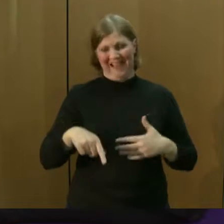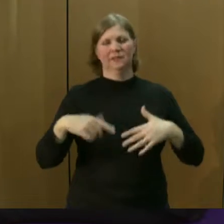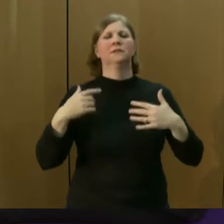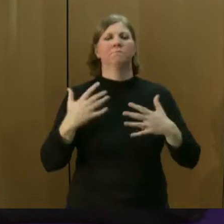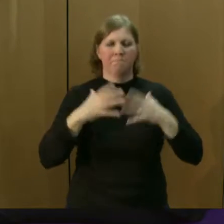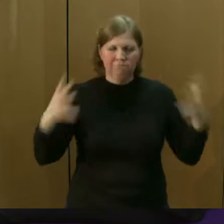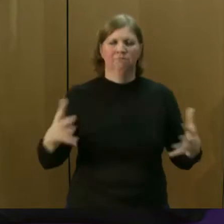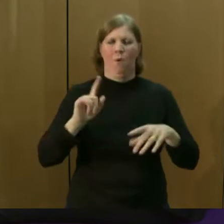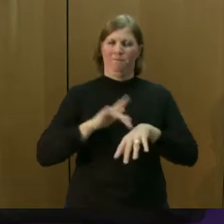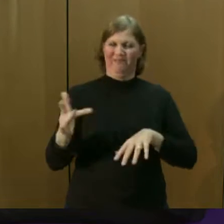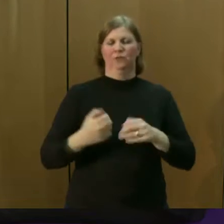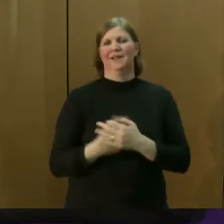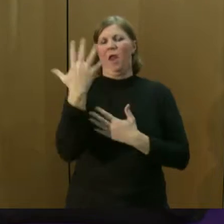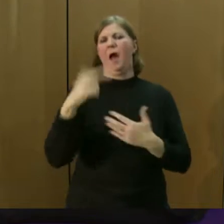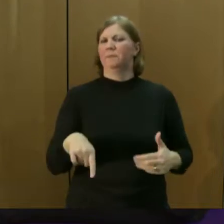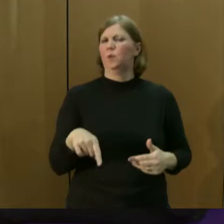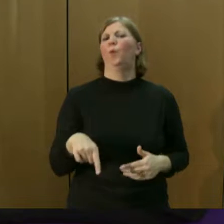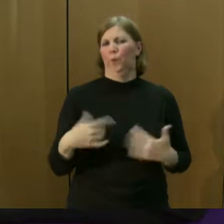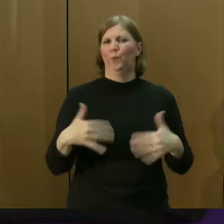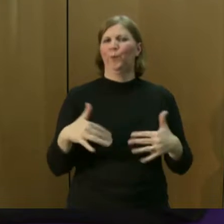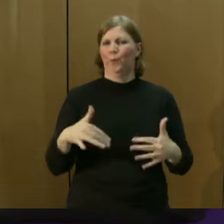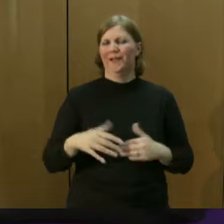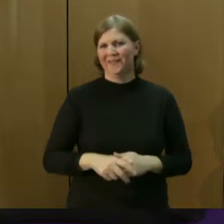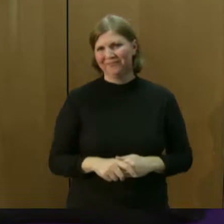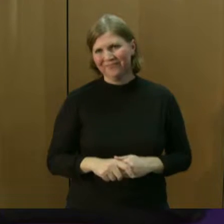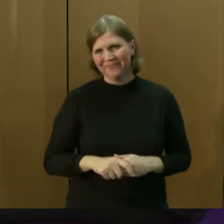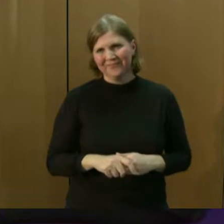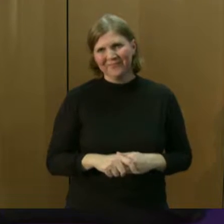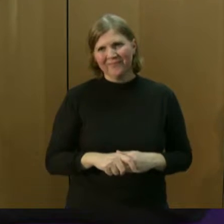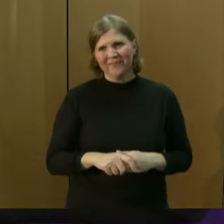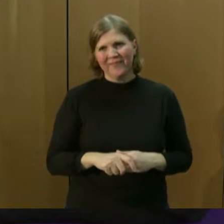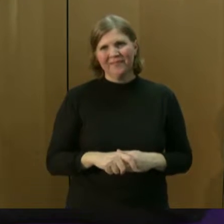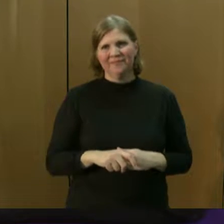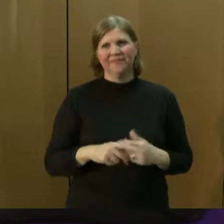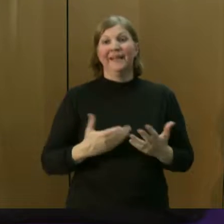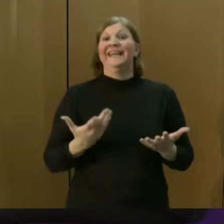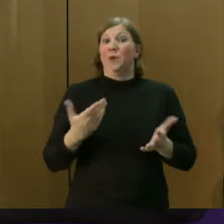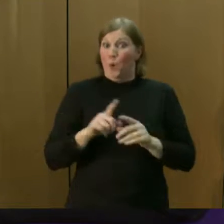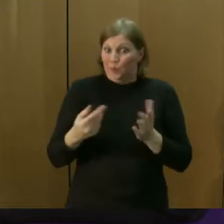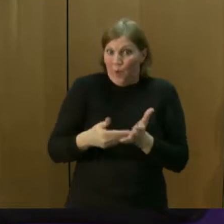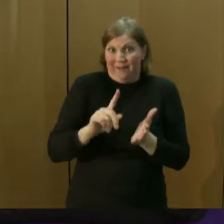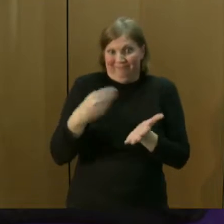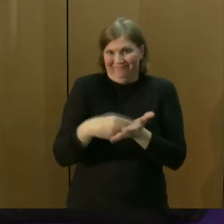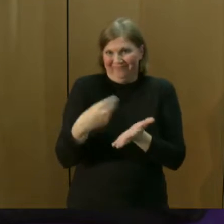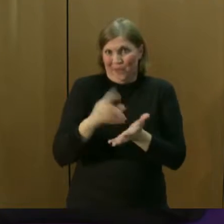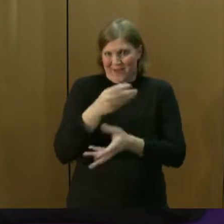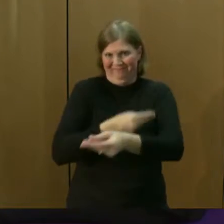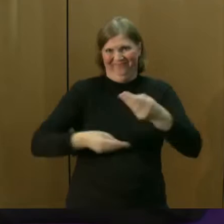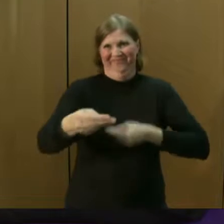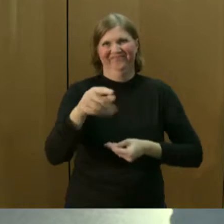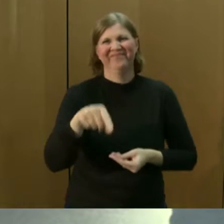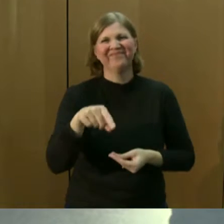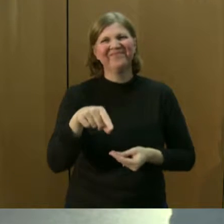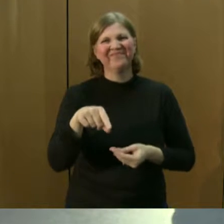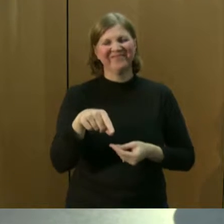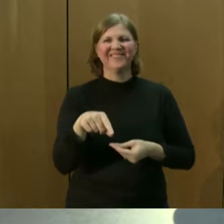It is really hard, but it's a massive marketplace. Robin has 1,000+ promoters register with her every year, and there are others